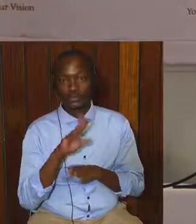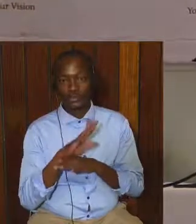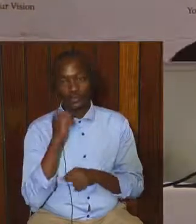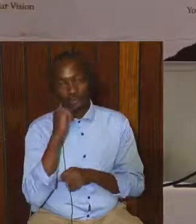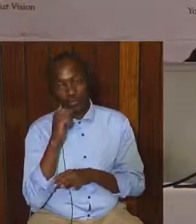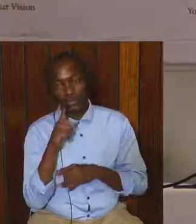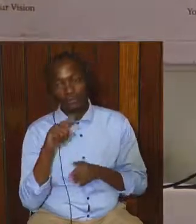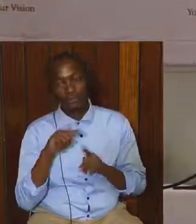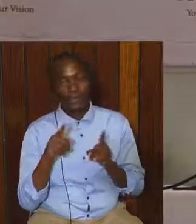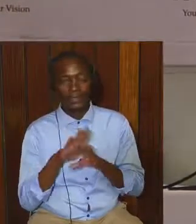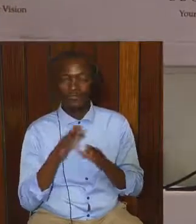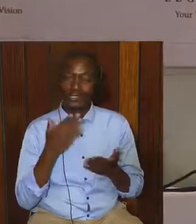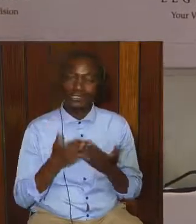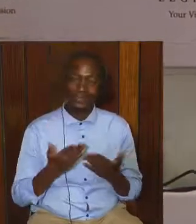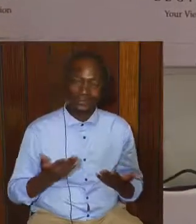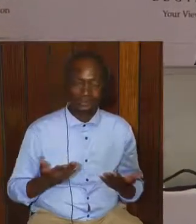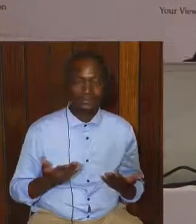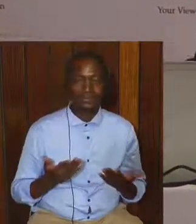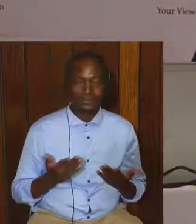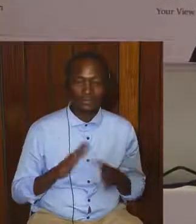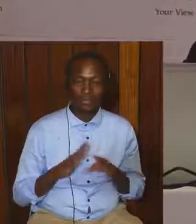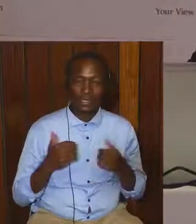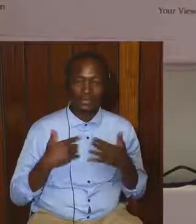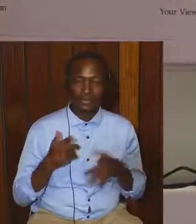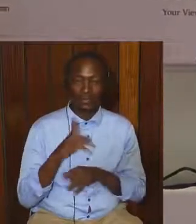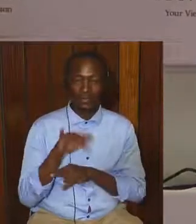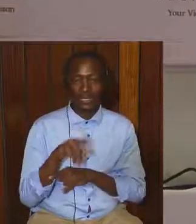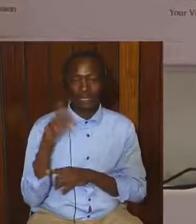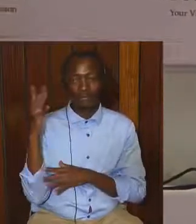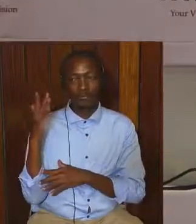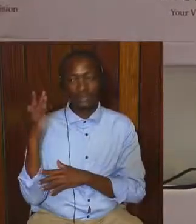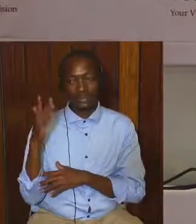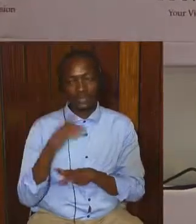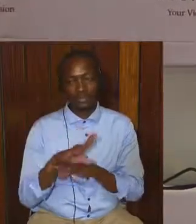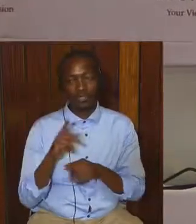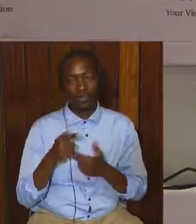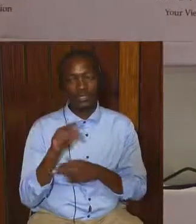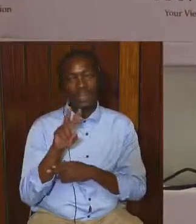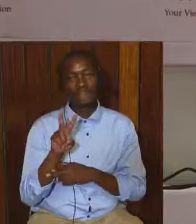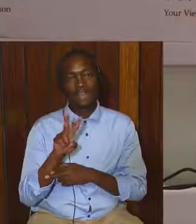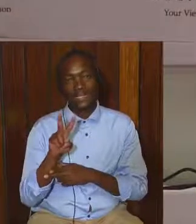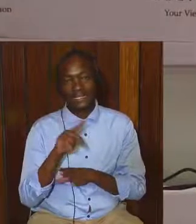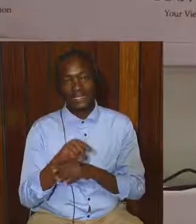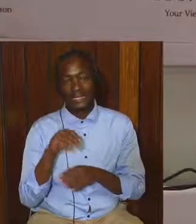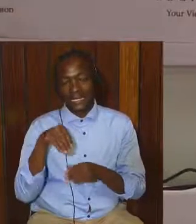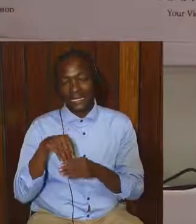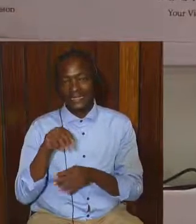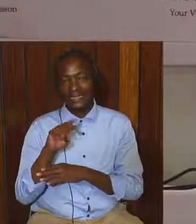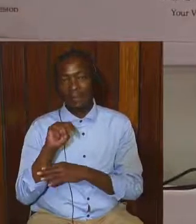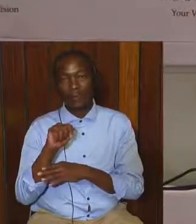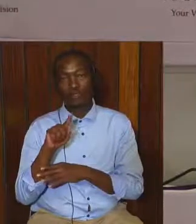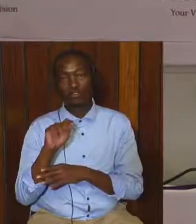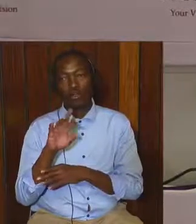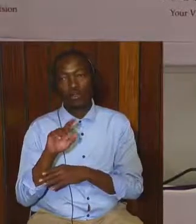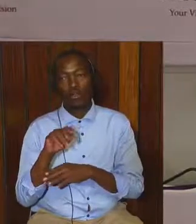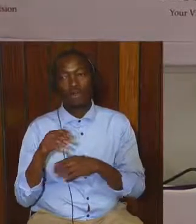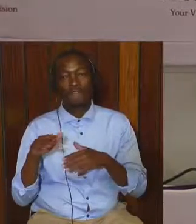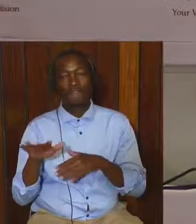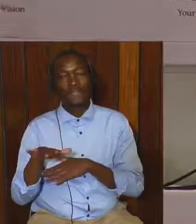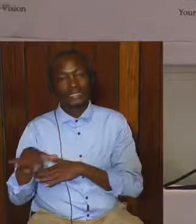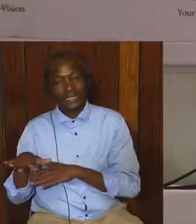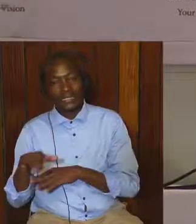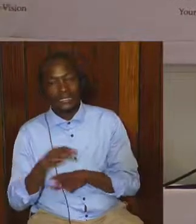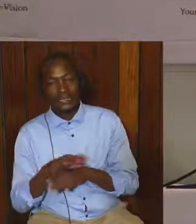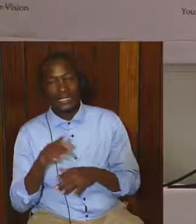guard, but if we could start with that presentation on the Vereeniging Intermodal facility, and then the